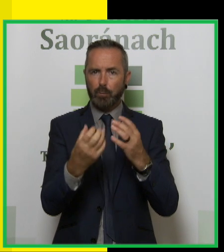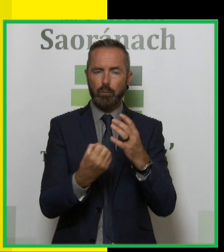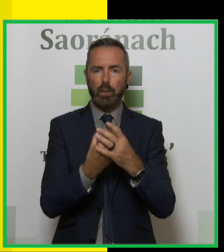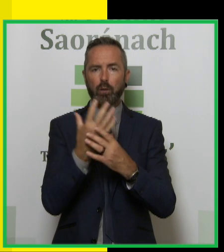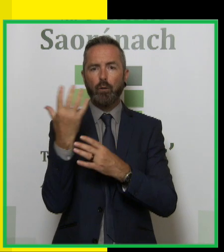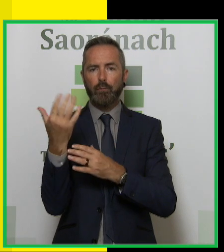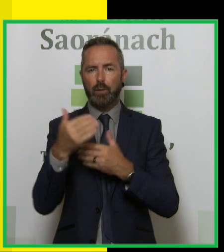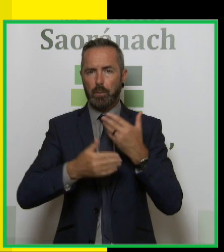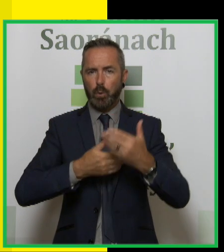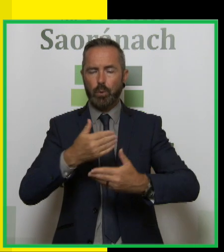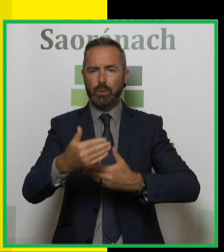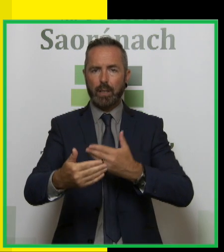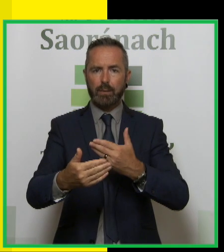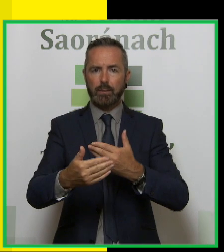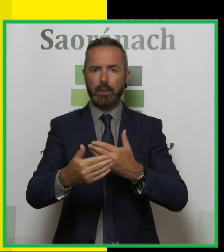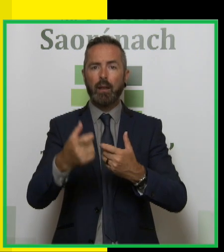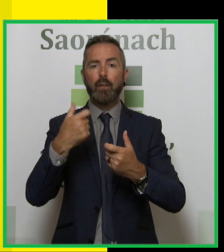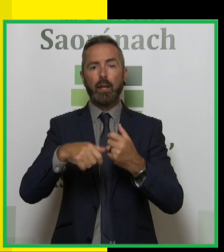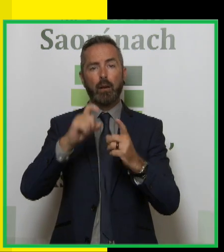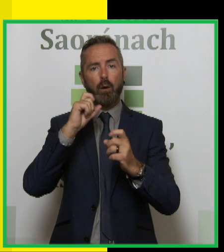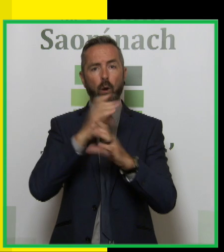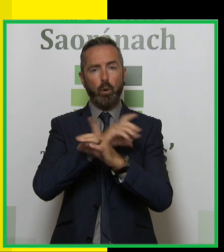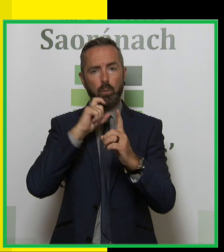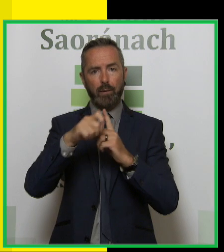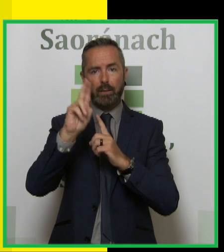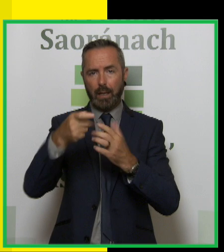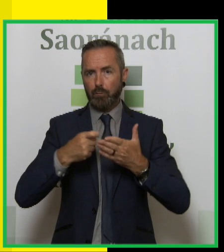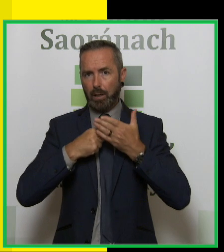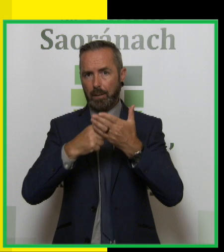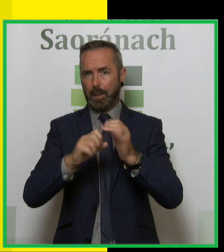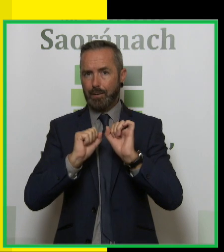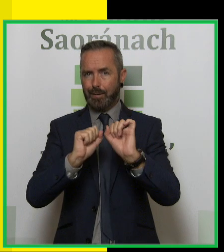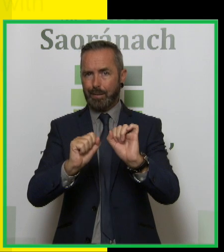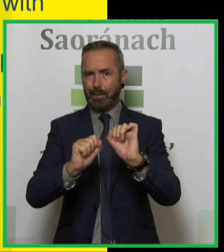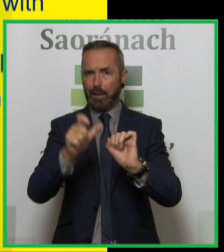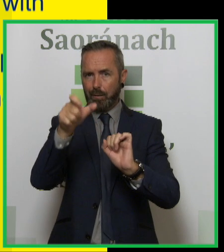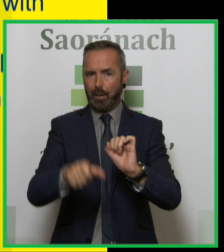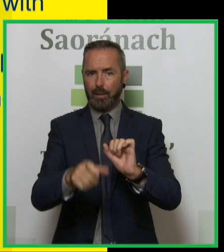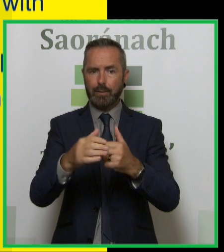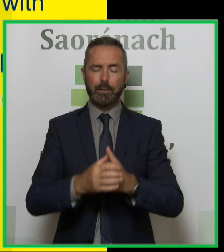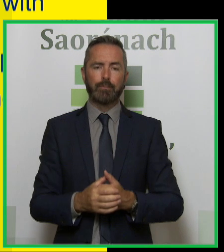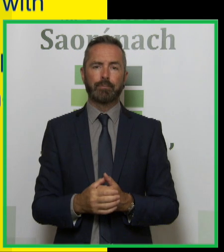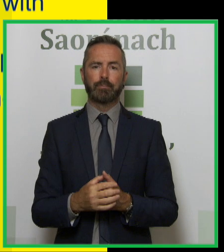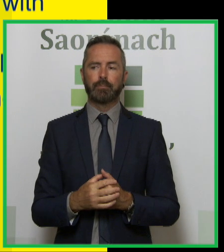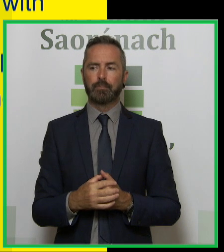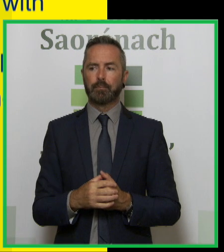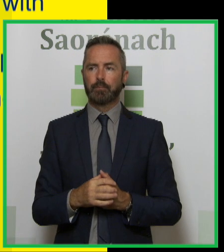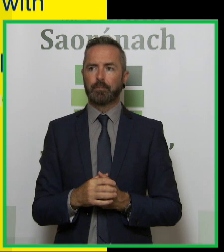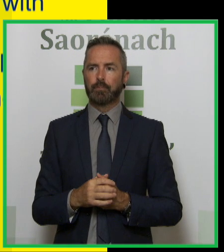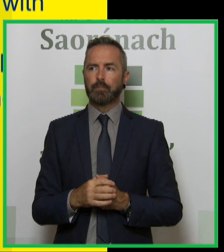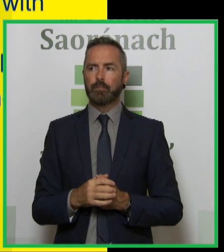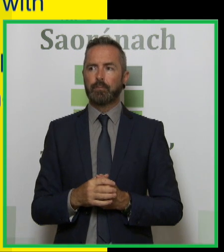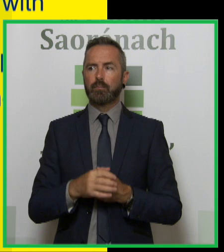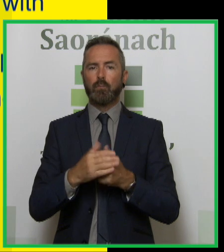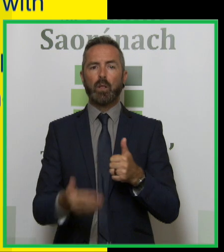recovery process that professionals can recommend to their clients. So the